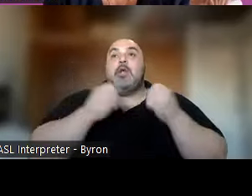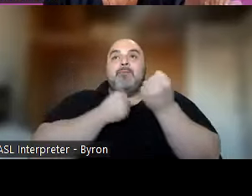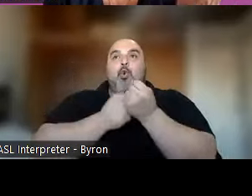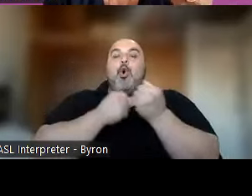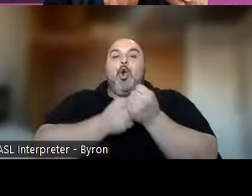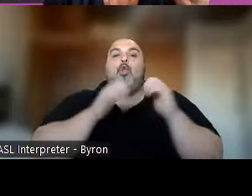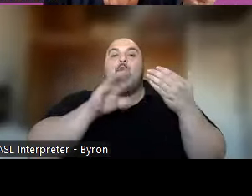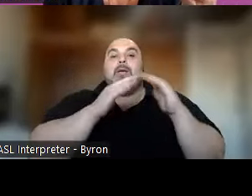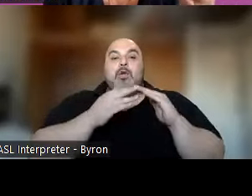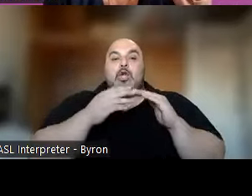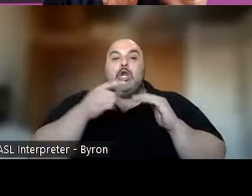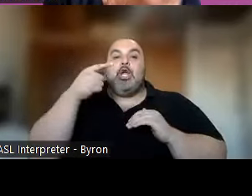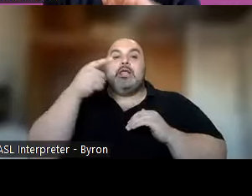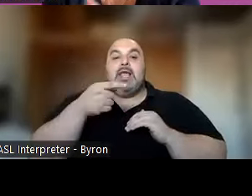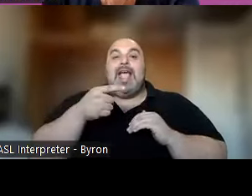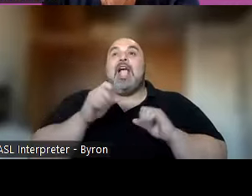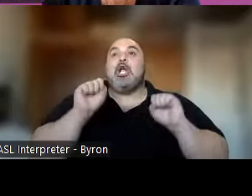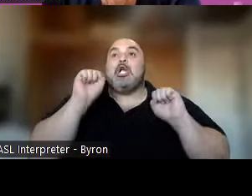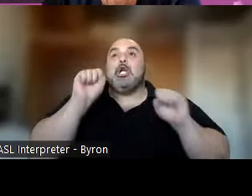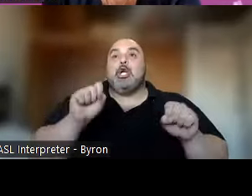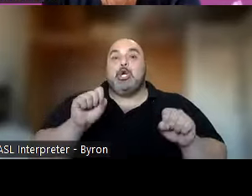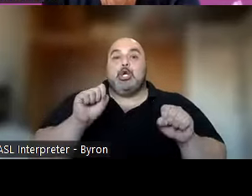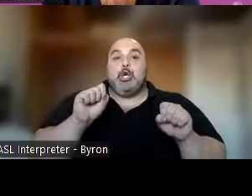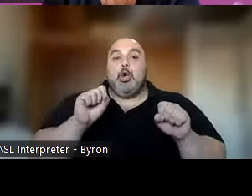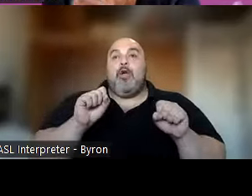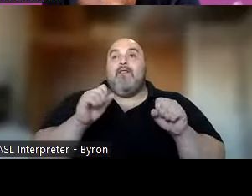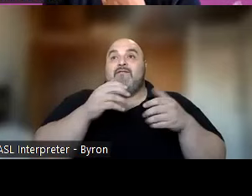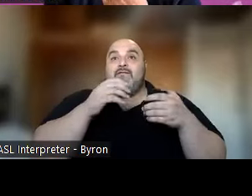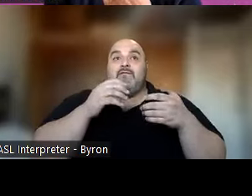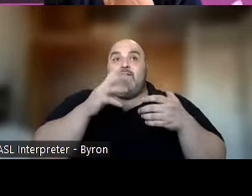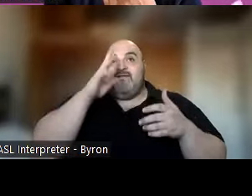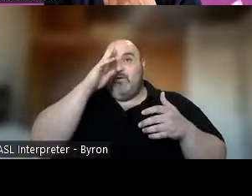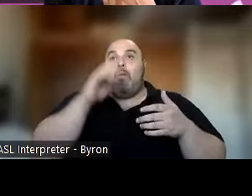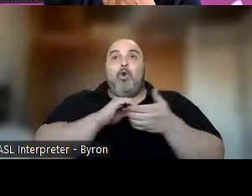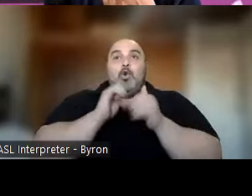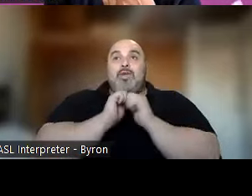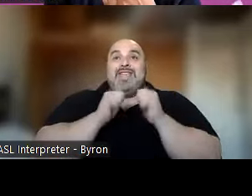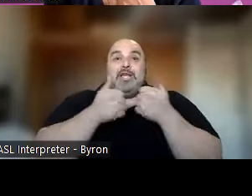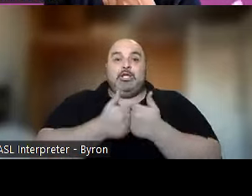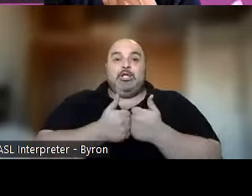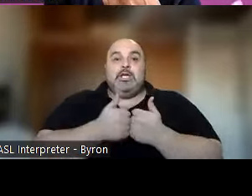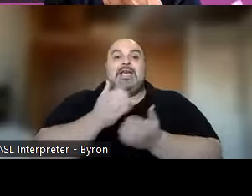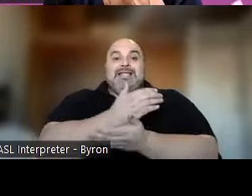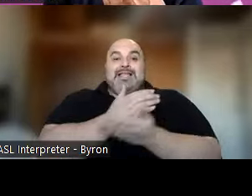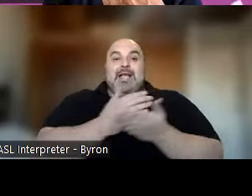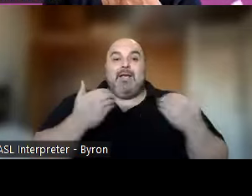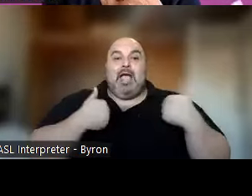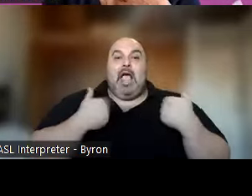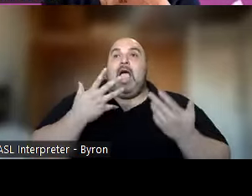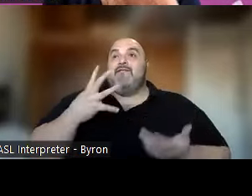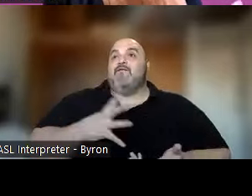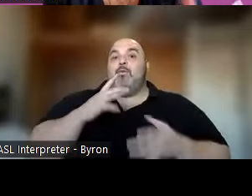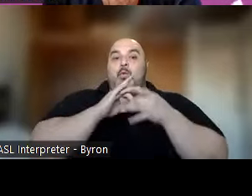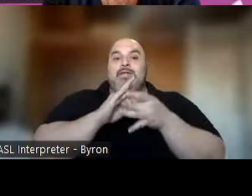community and that actually could form partnerships with agencies. some have formed these formal relationships, but many